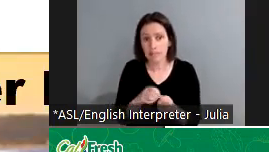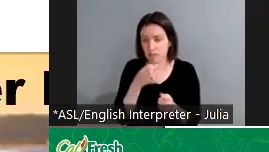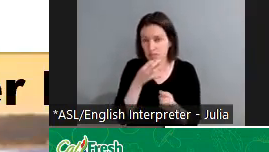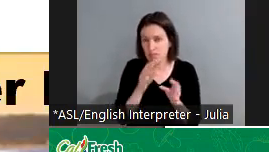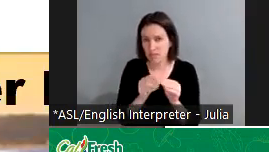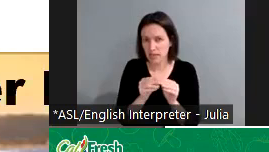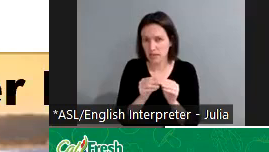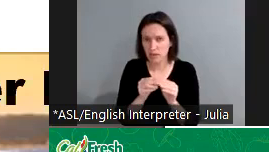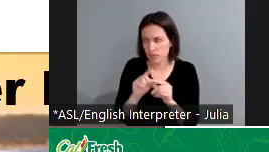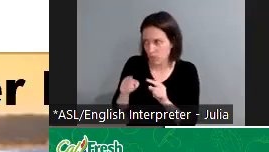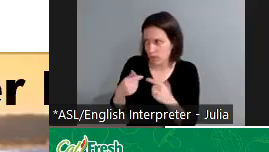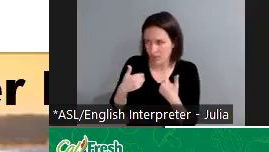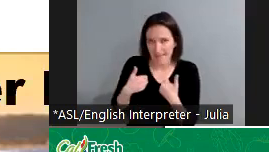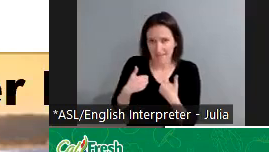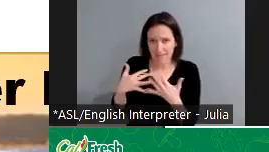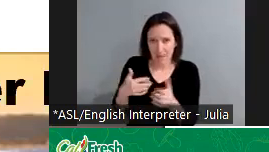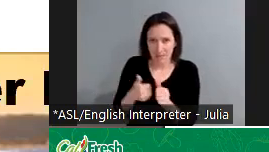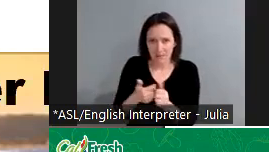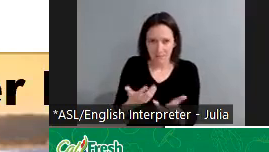dates.